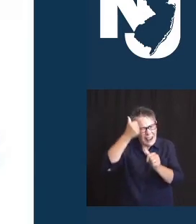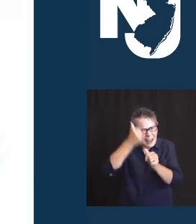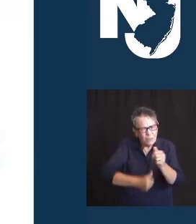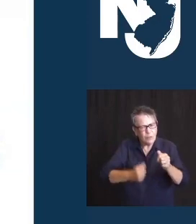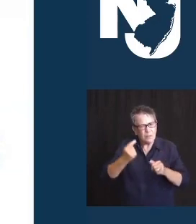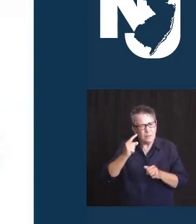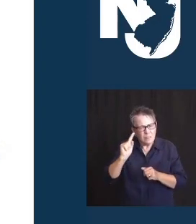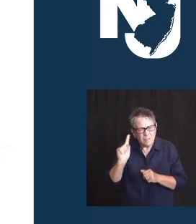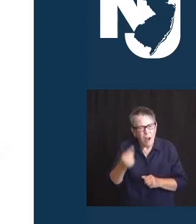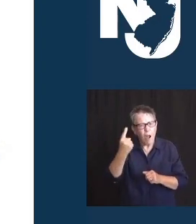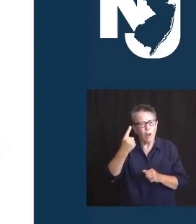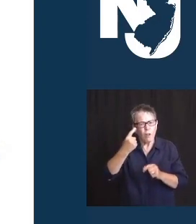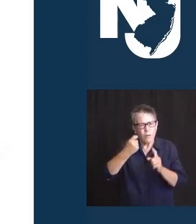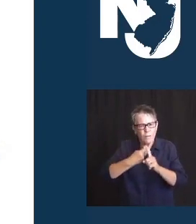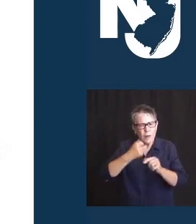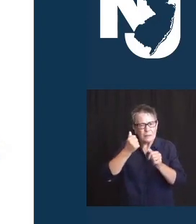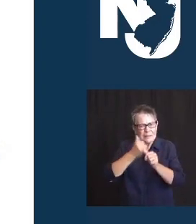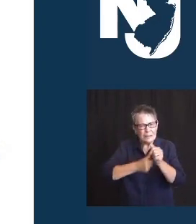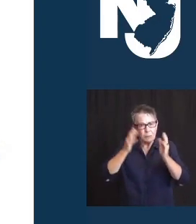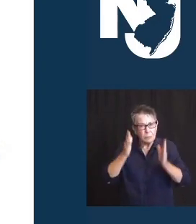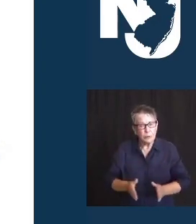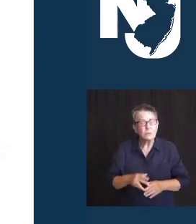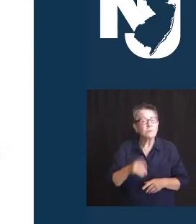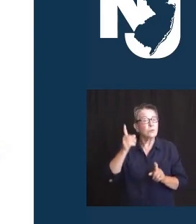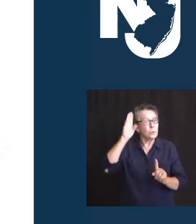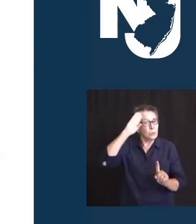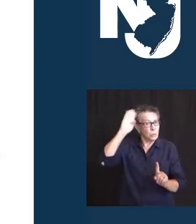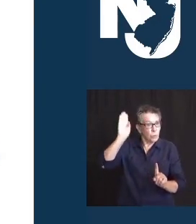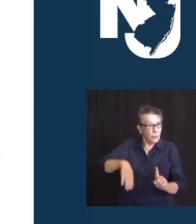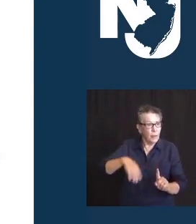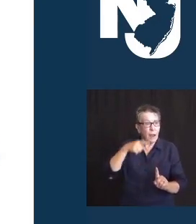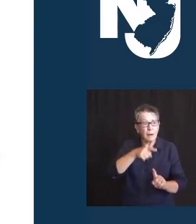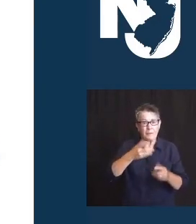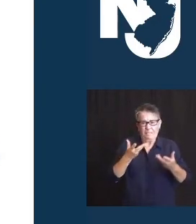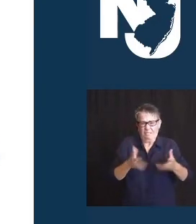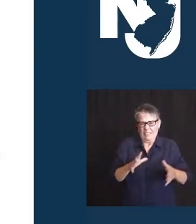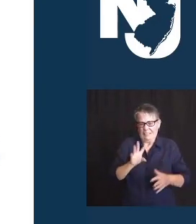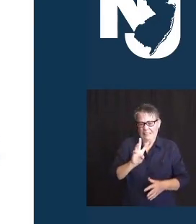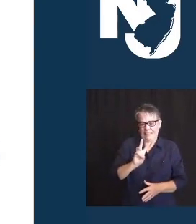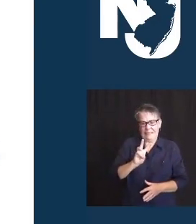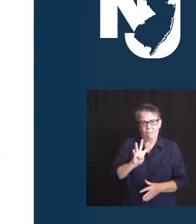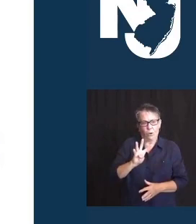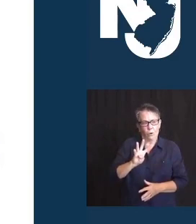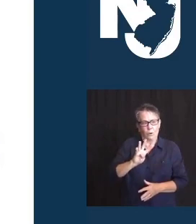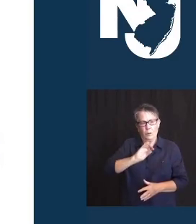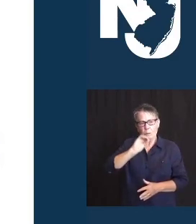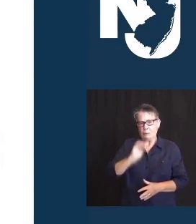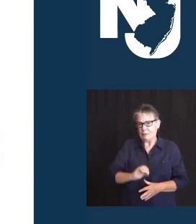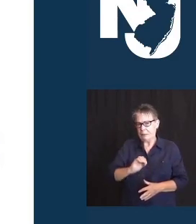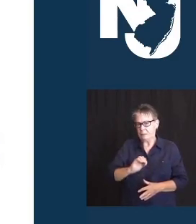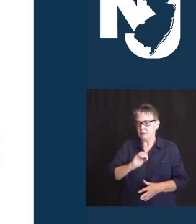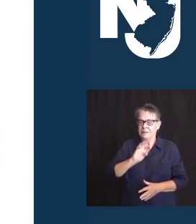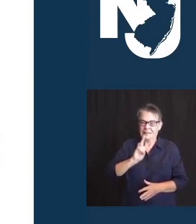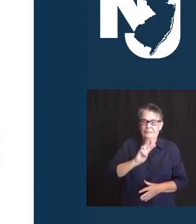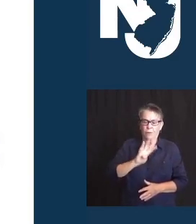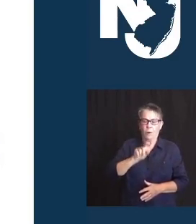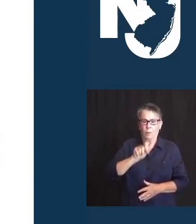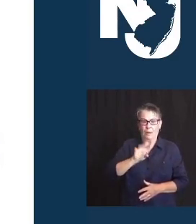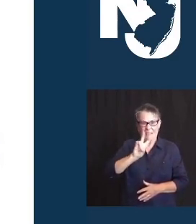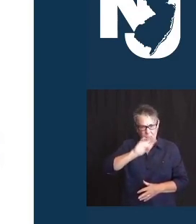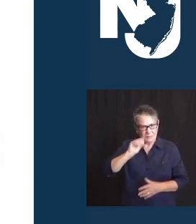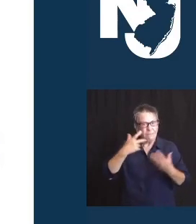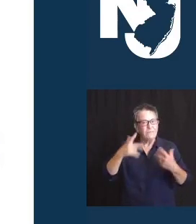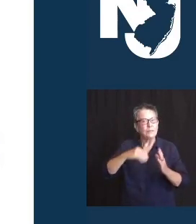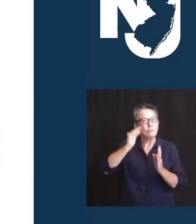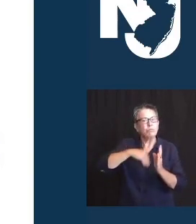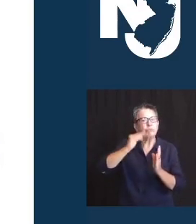or 64.7% of all New Jersey households, have already responded to the census. That's a good number, but right now